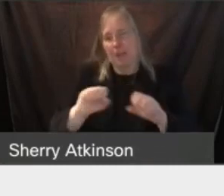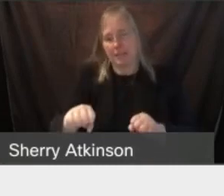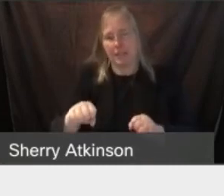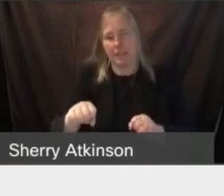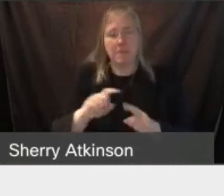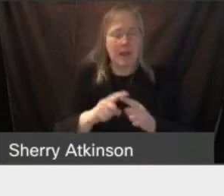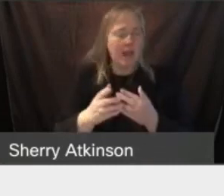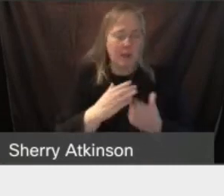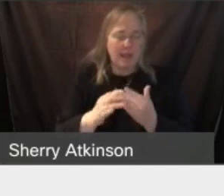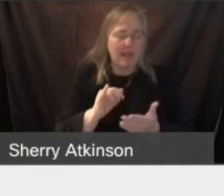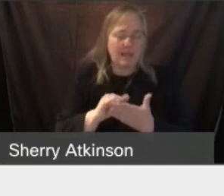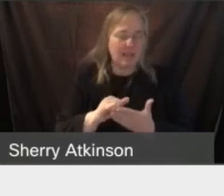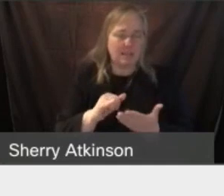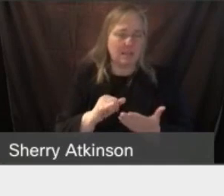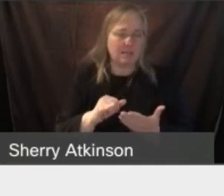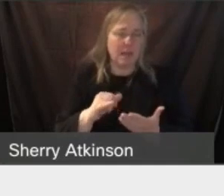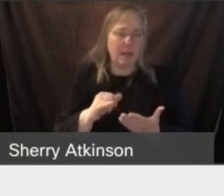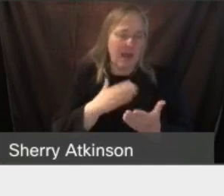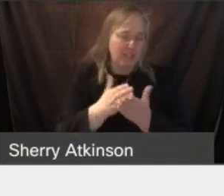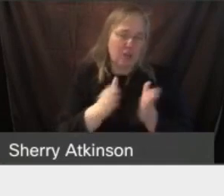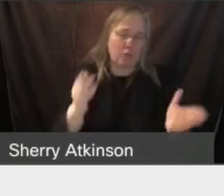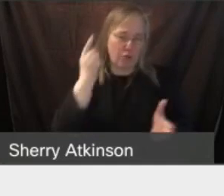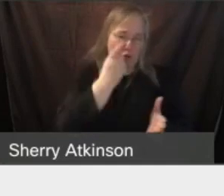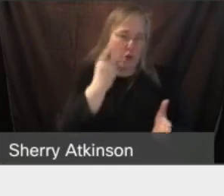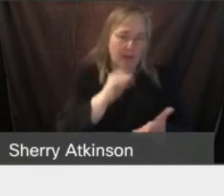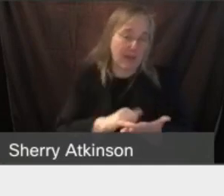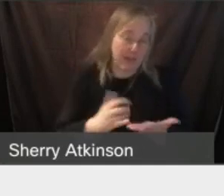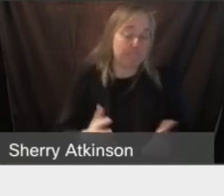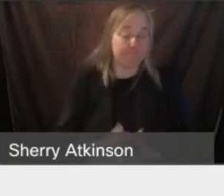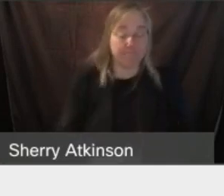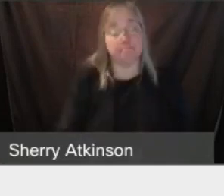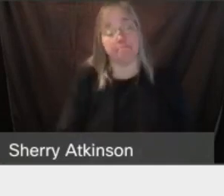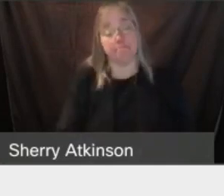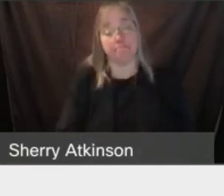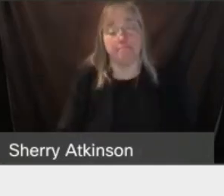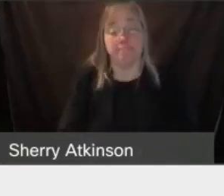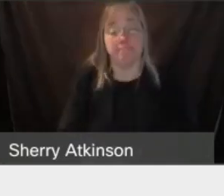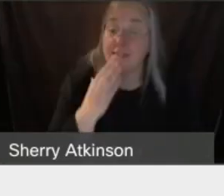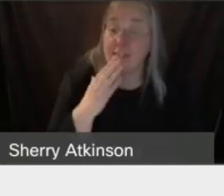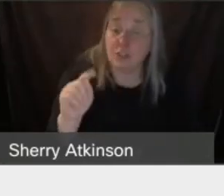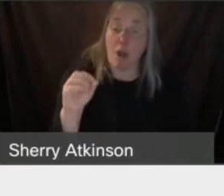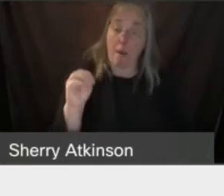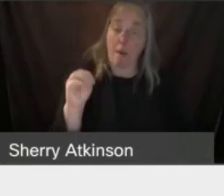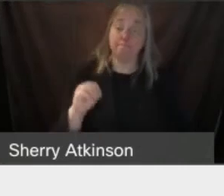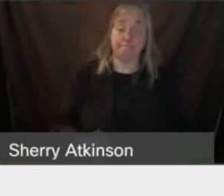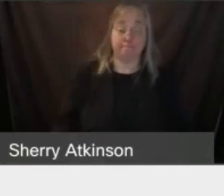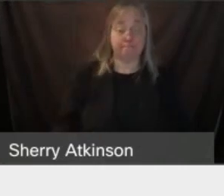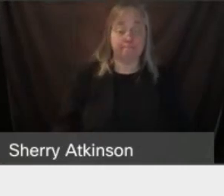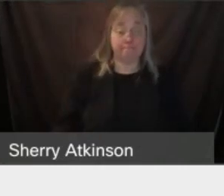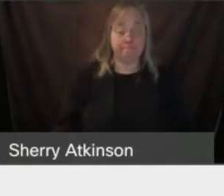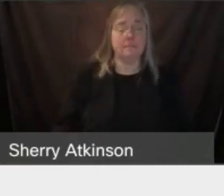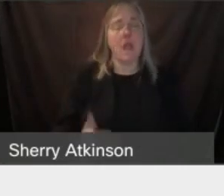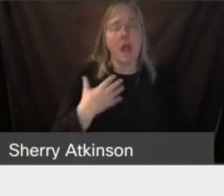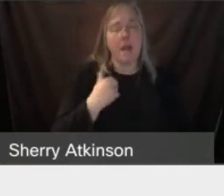I guess, my general thoughts on the stuff. Good. Thanks, Tom. Sure. I'm going to jump